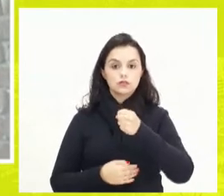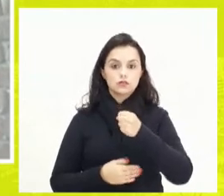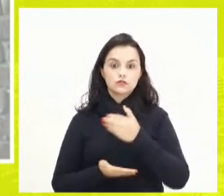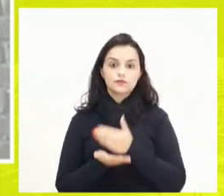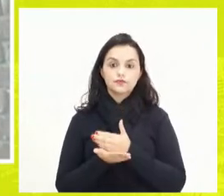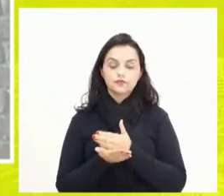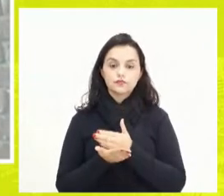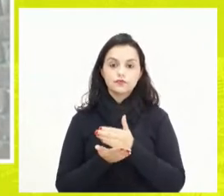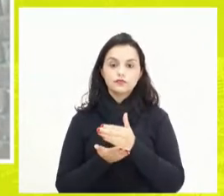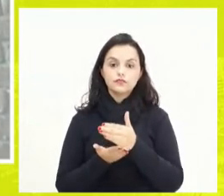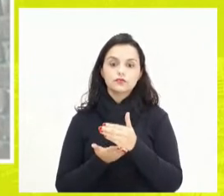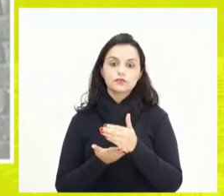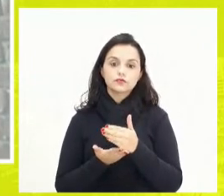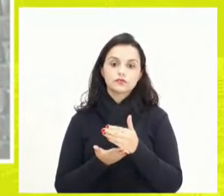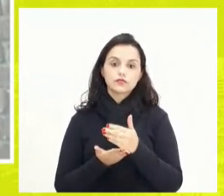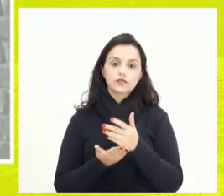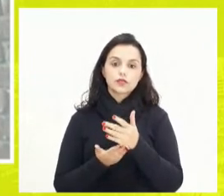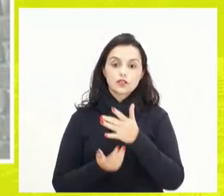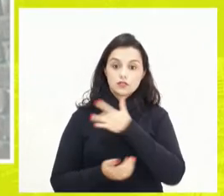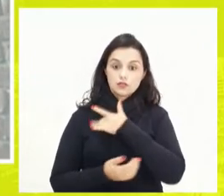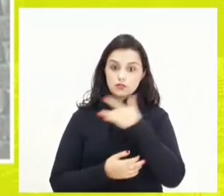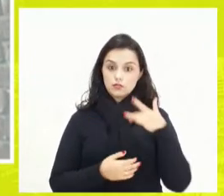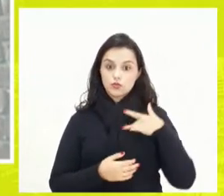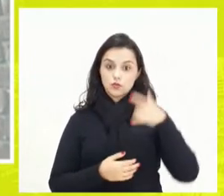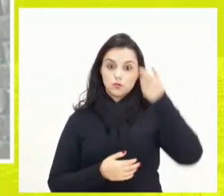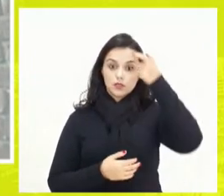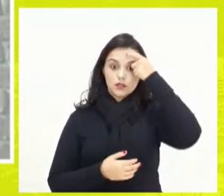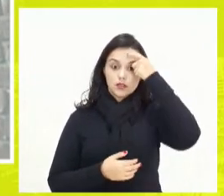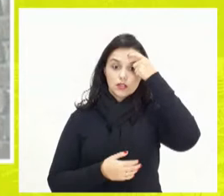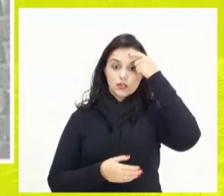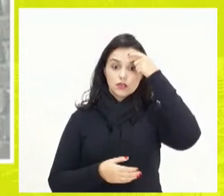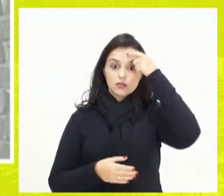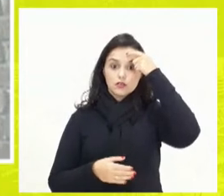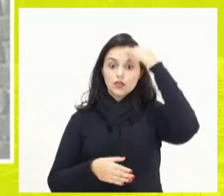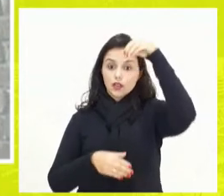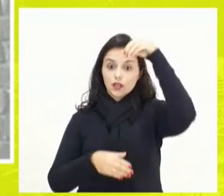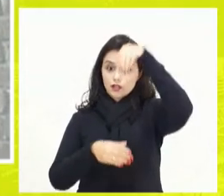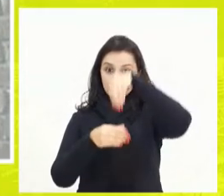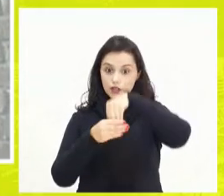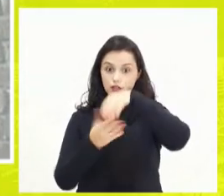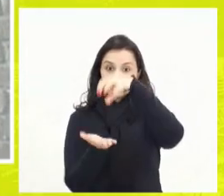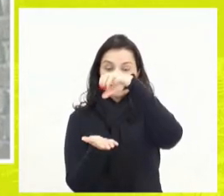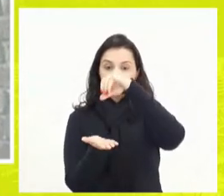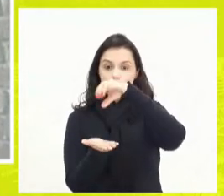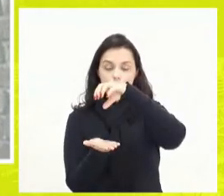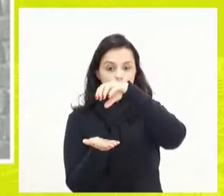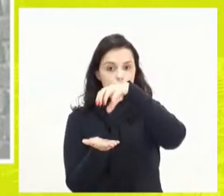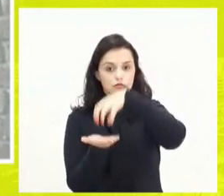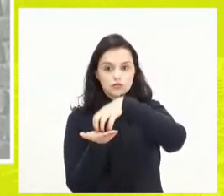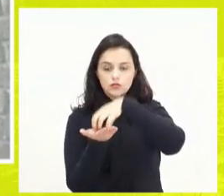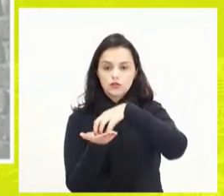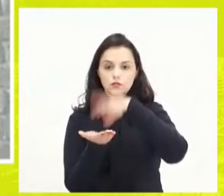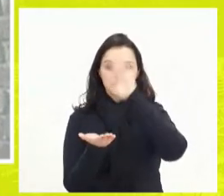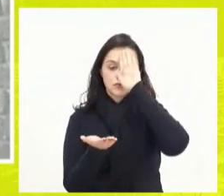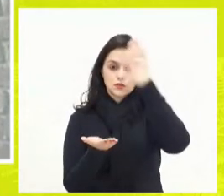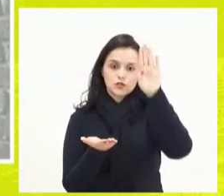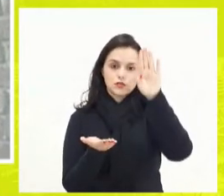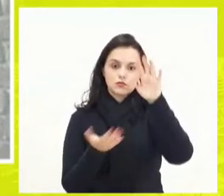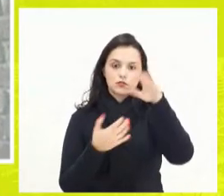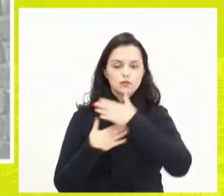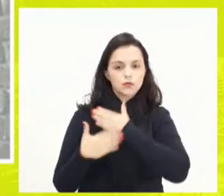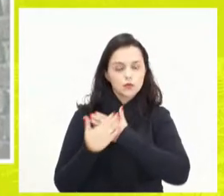a group of journalists that actually understand that mental health compassion and so